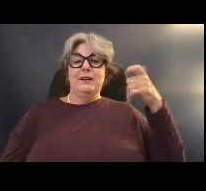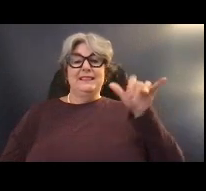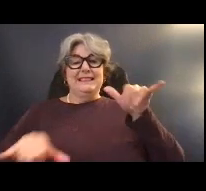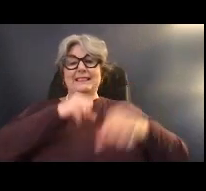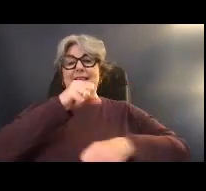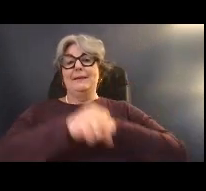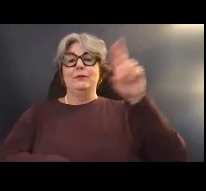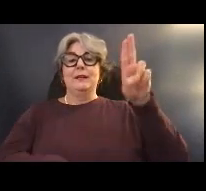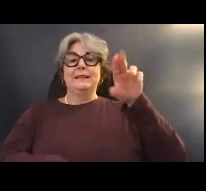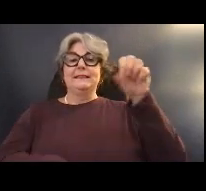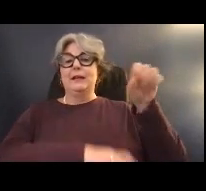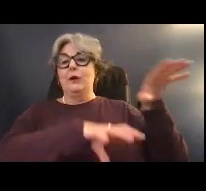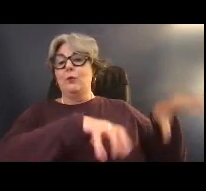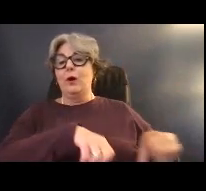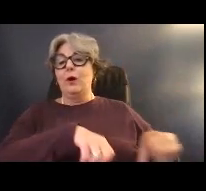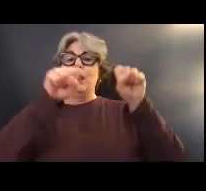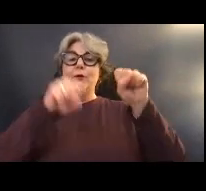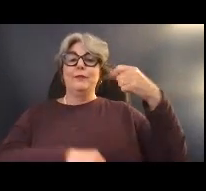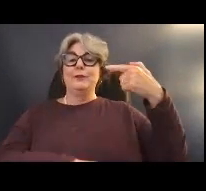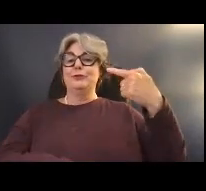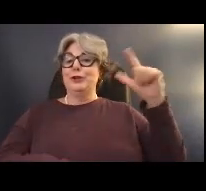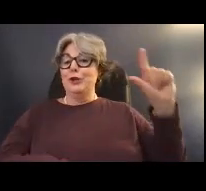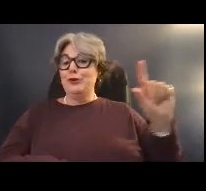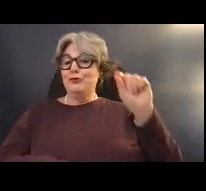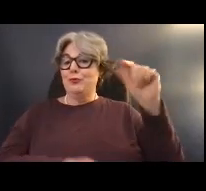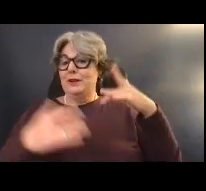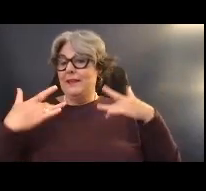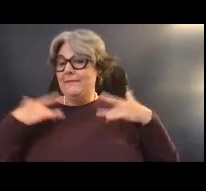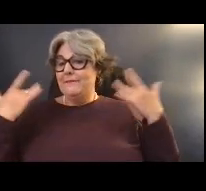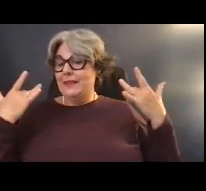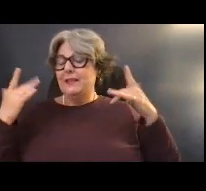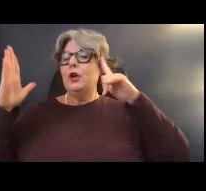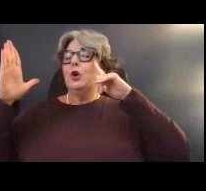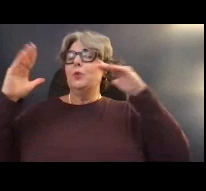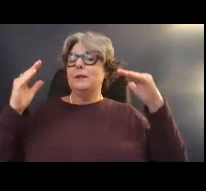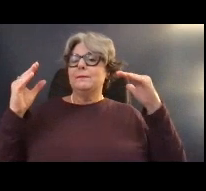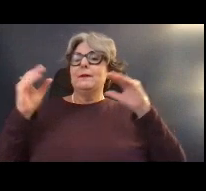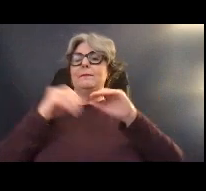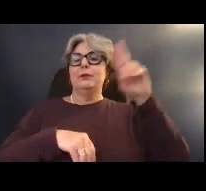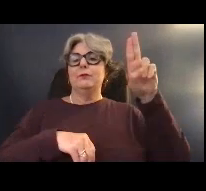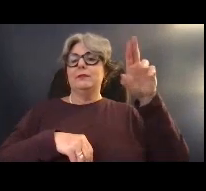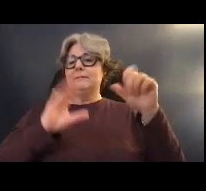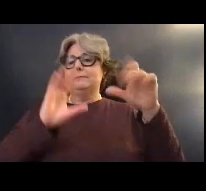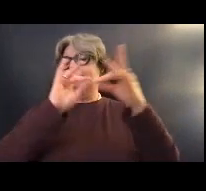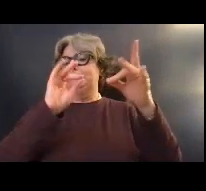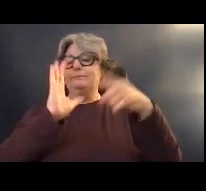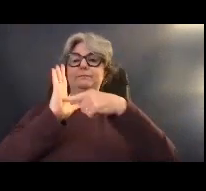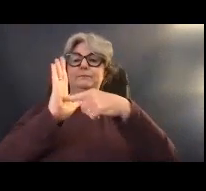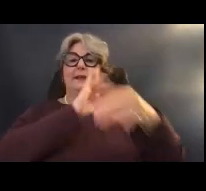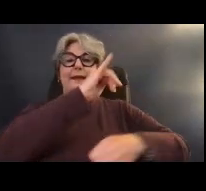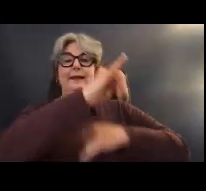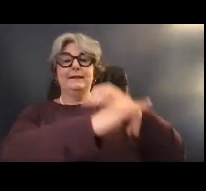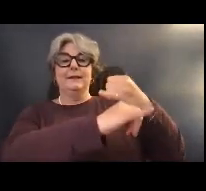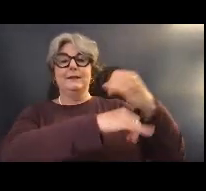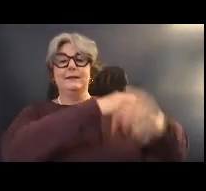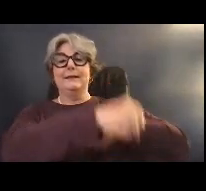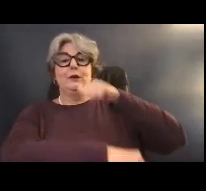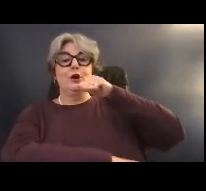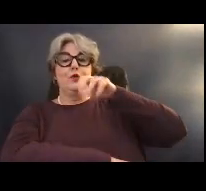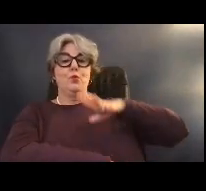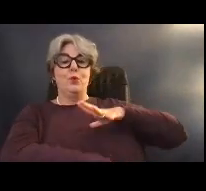the United States will host the G20. And so we really expect a lot of the messaging and deliverables from the International Year of the Woman Farmer to